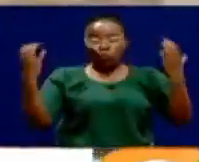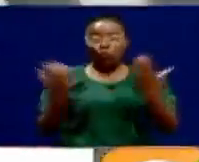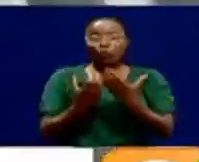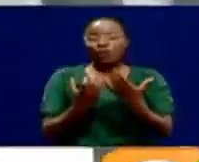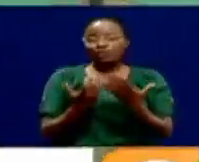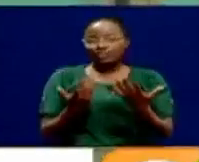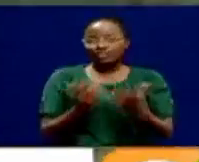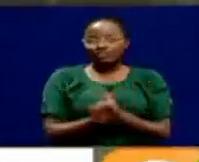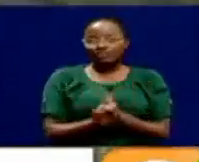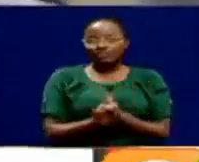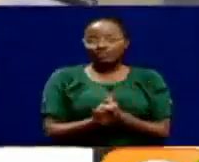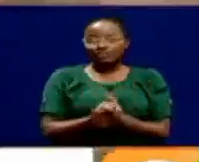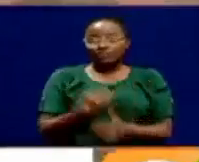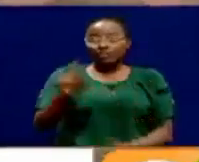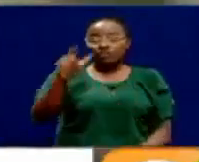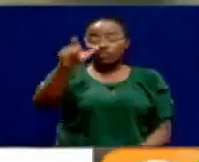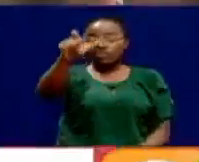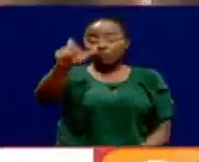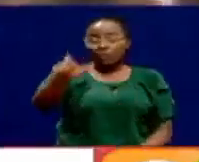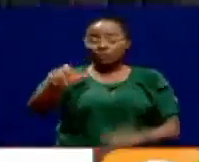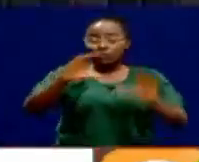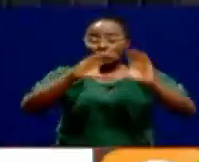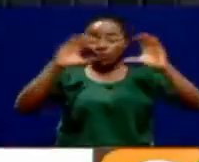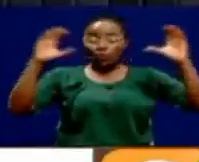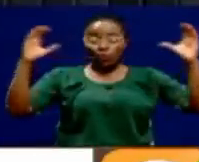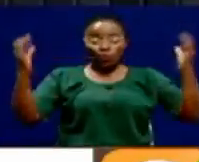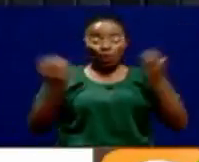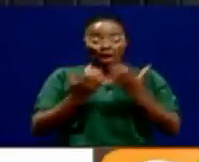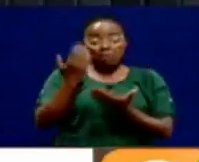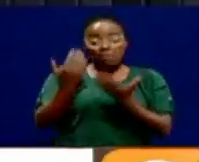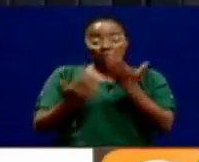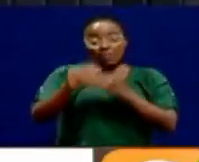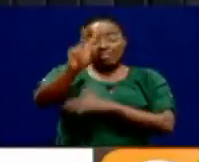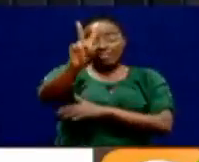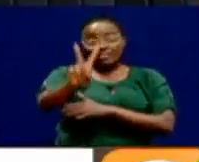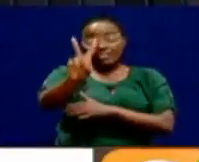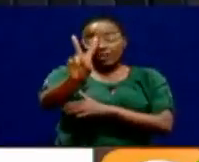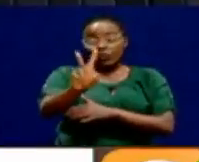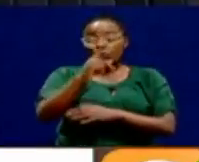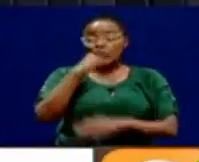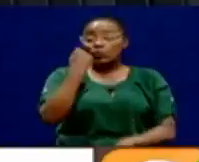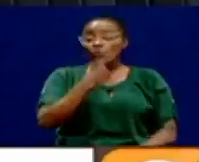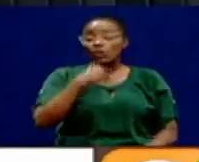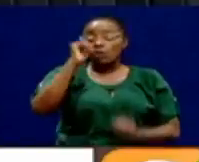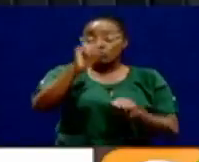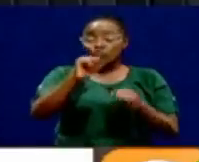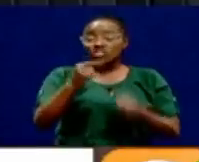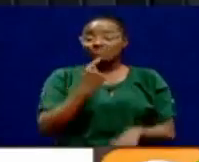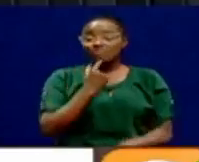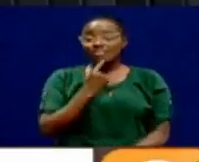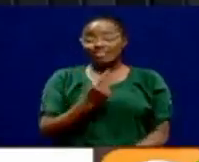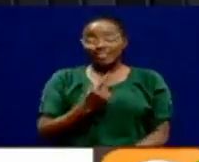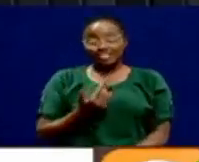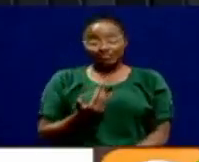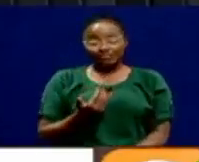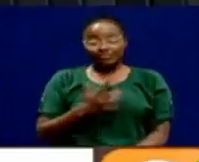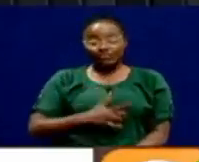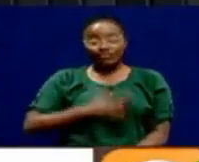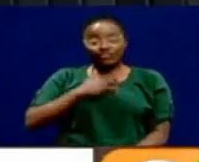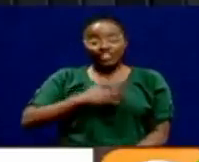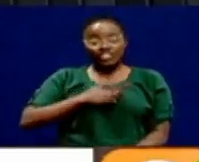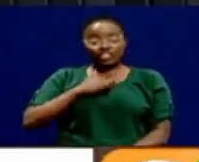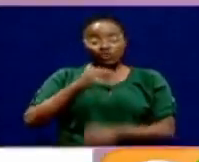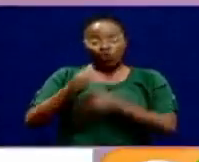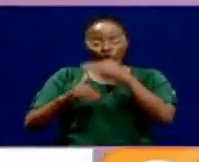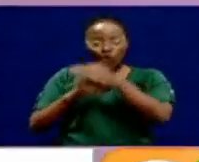Probably the first person in the world, maybe the second, who can claim to have visited